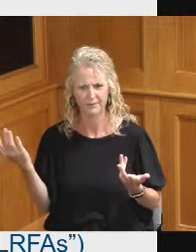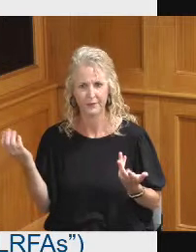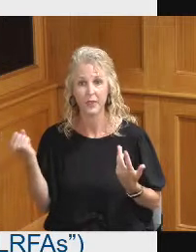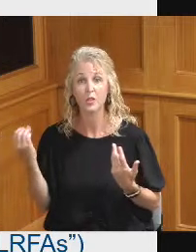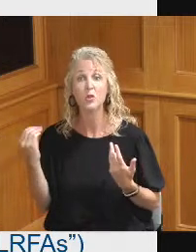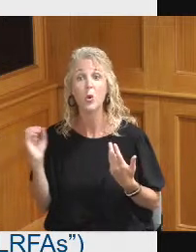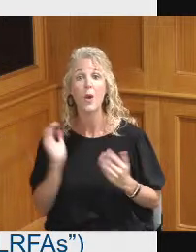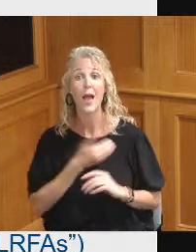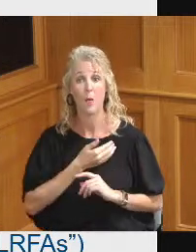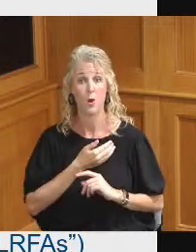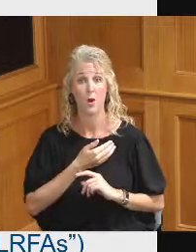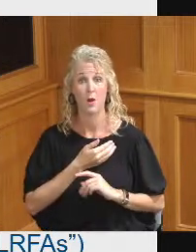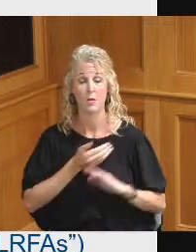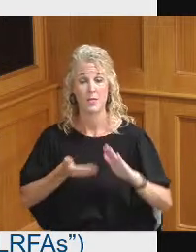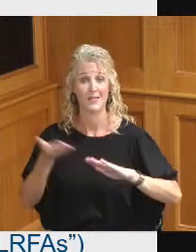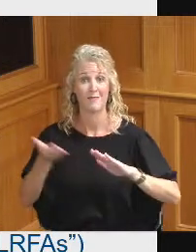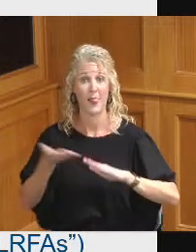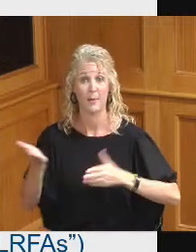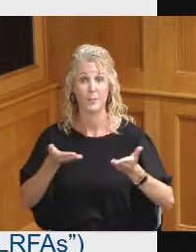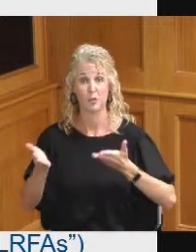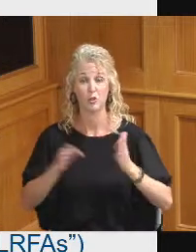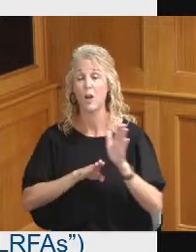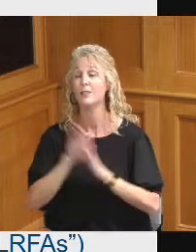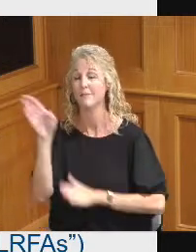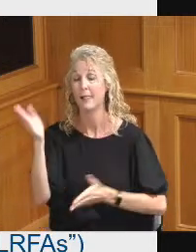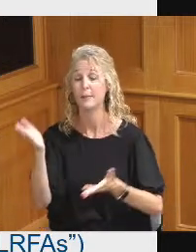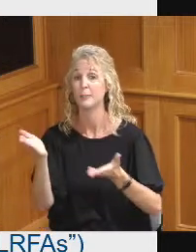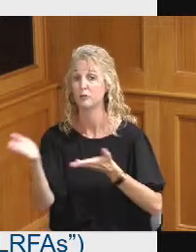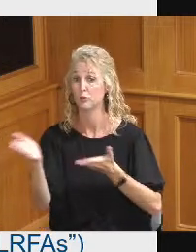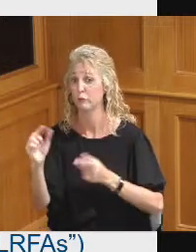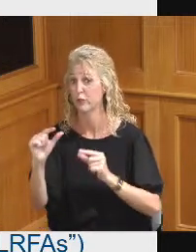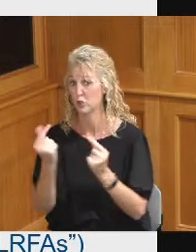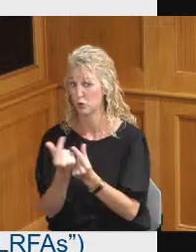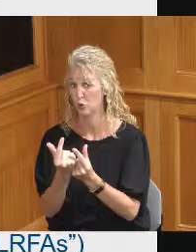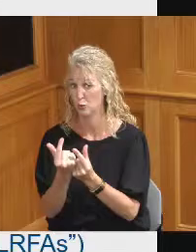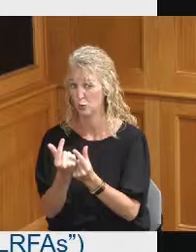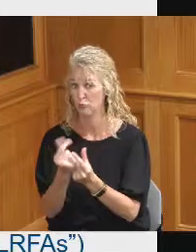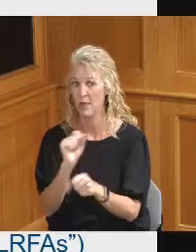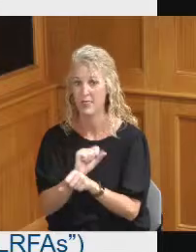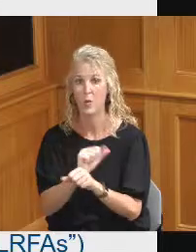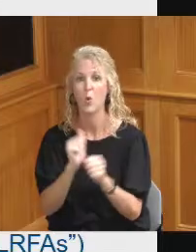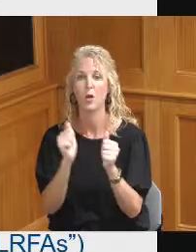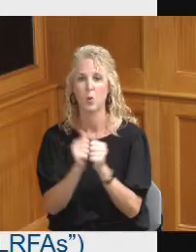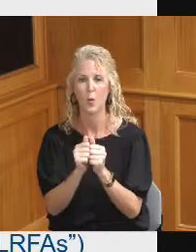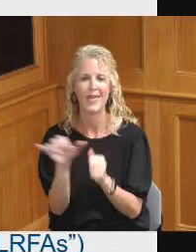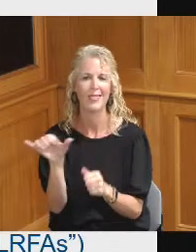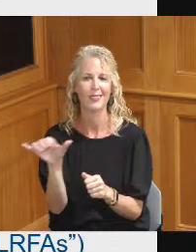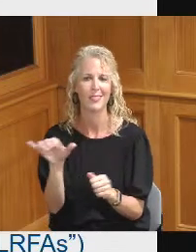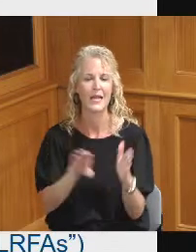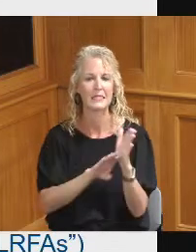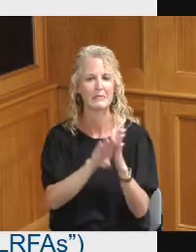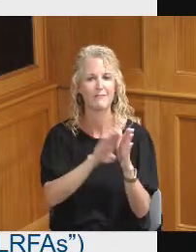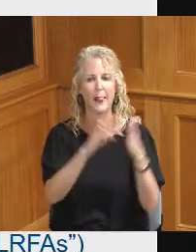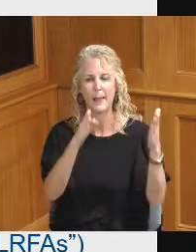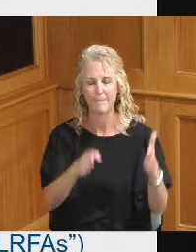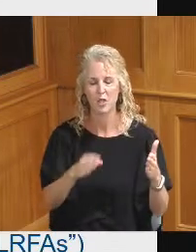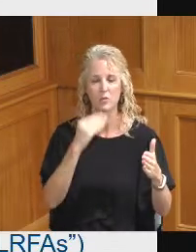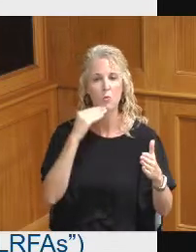So our development services group, which is the group that works with developers and in some